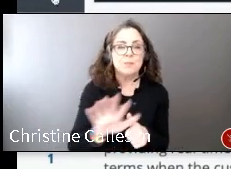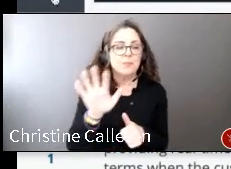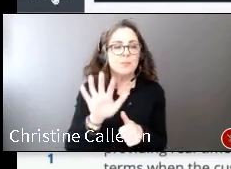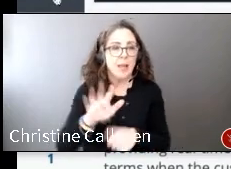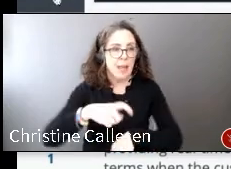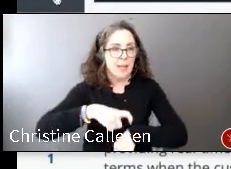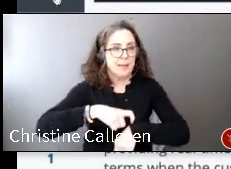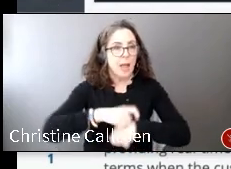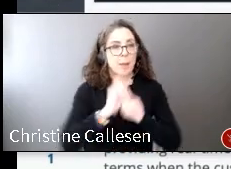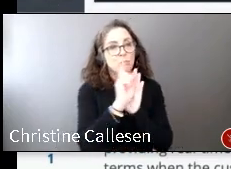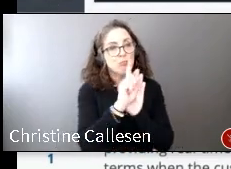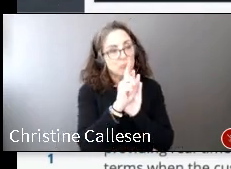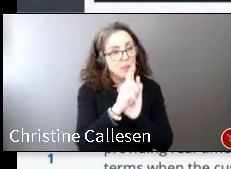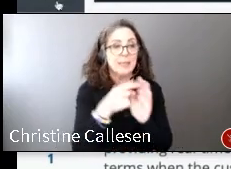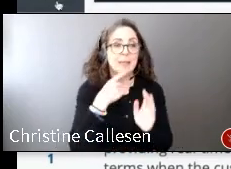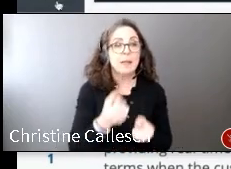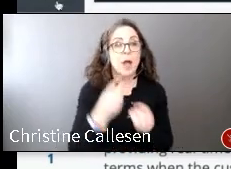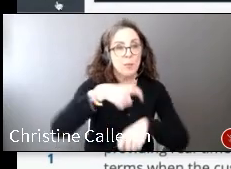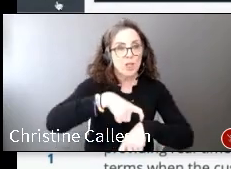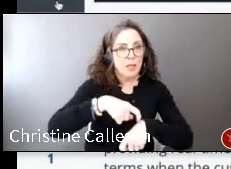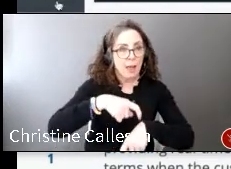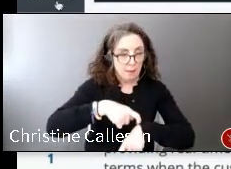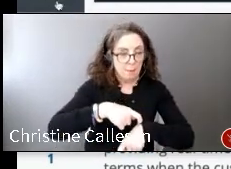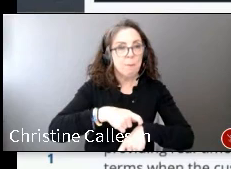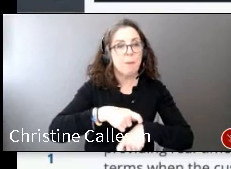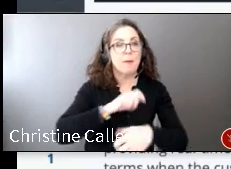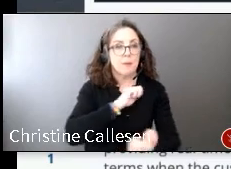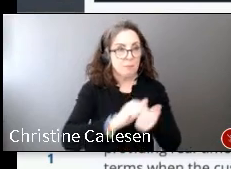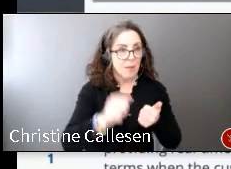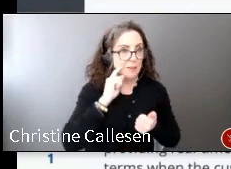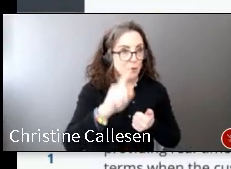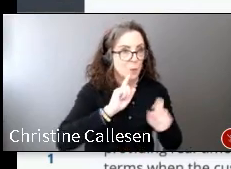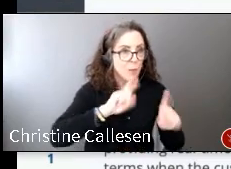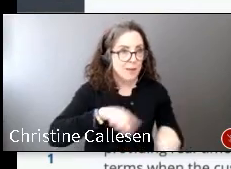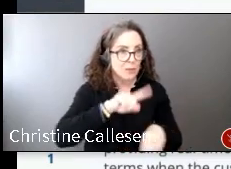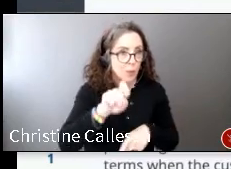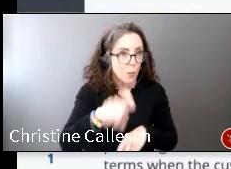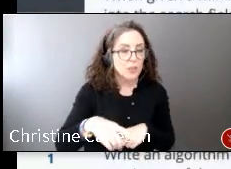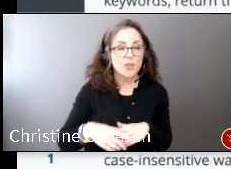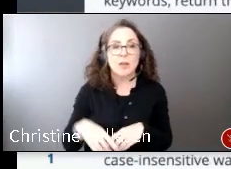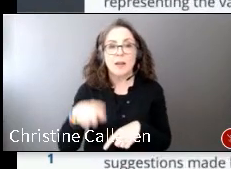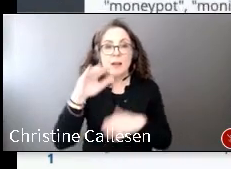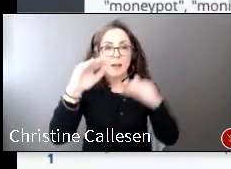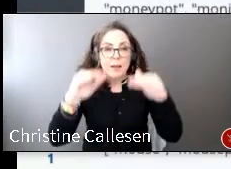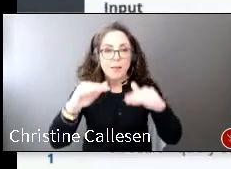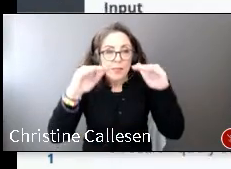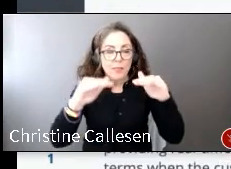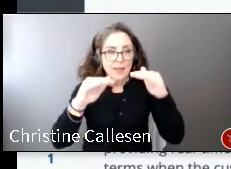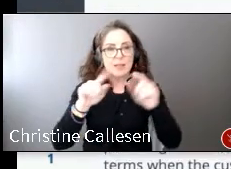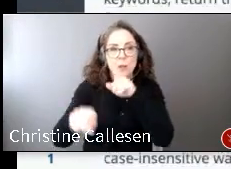timer section where you can see how much time left for you to solve this question. And here is the